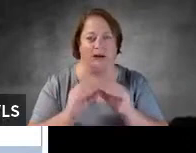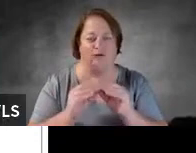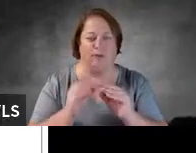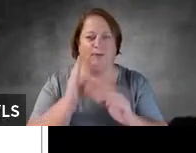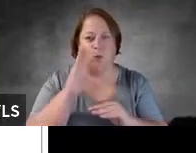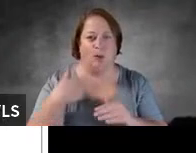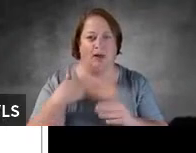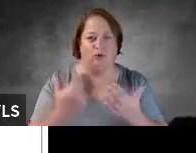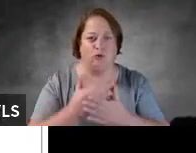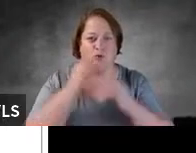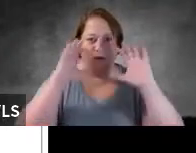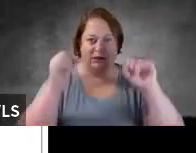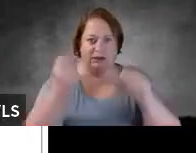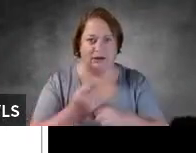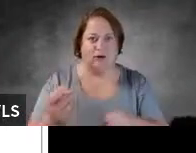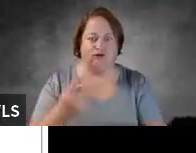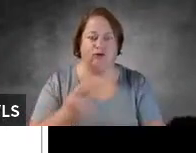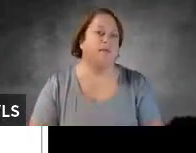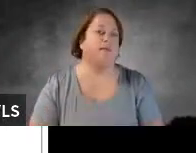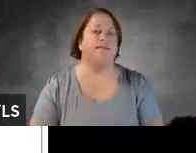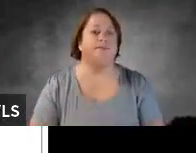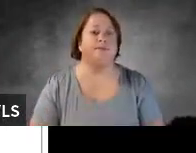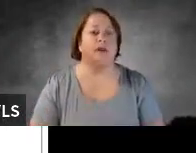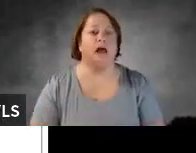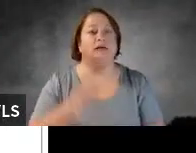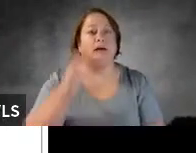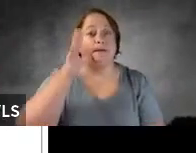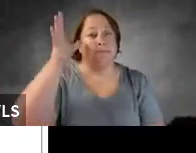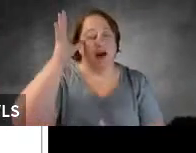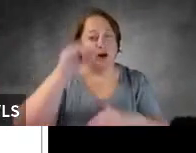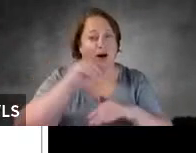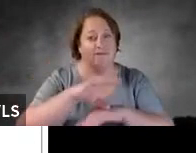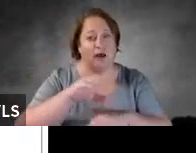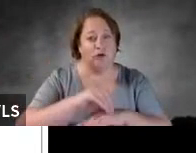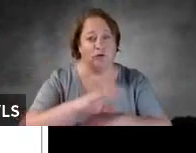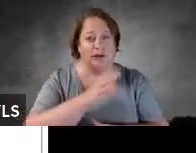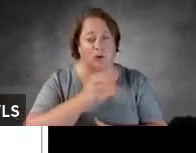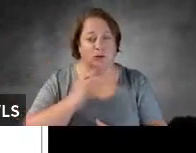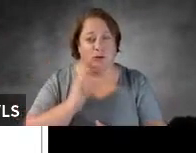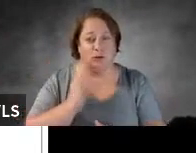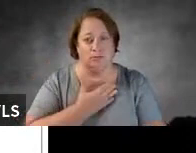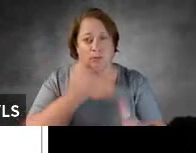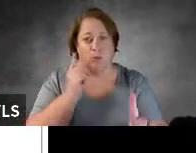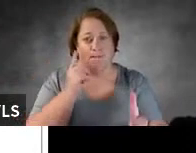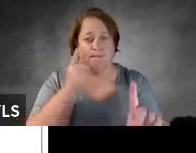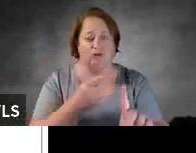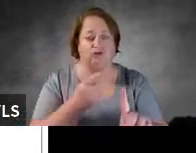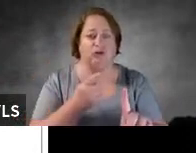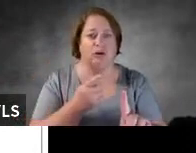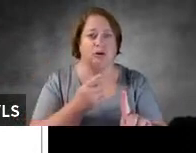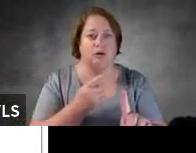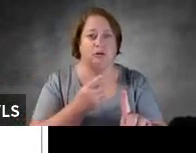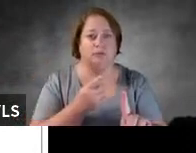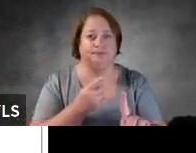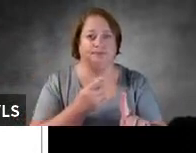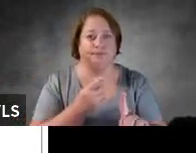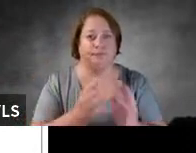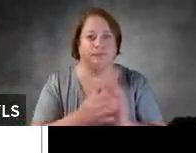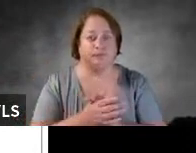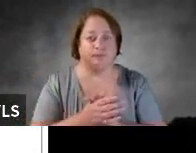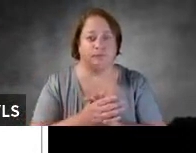have a new president next year. As a Parent Advisory Council, our mission is to